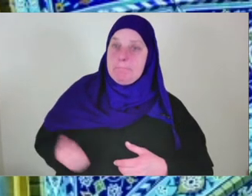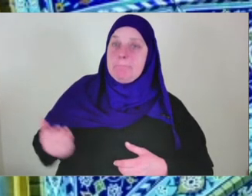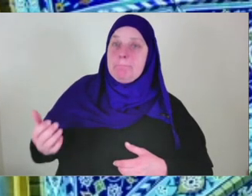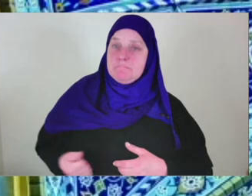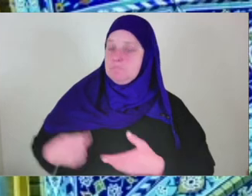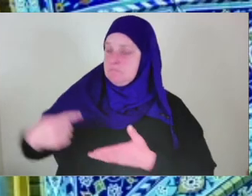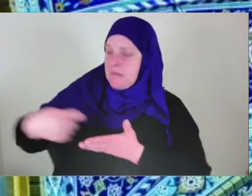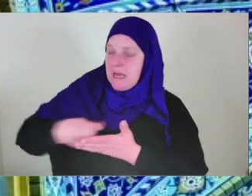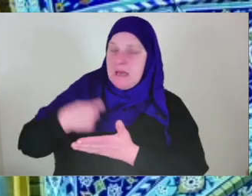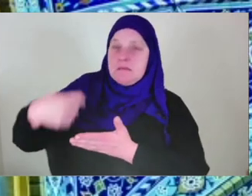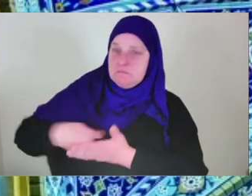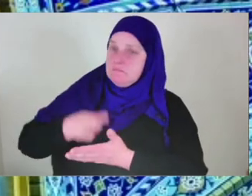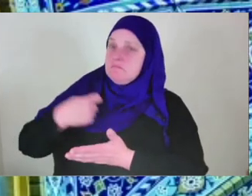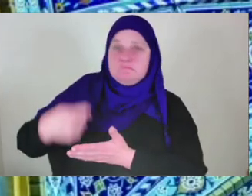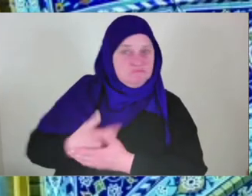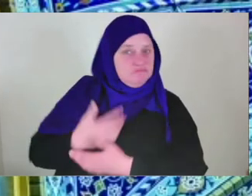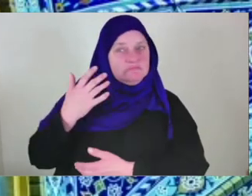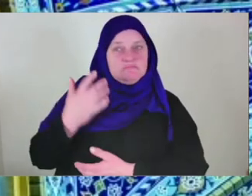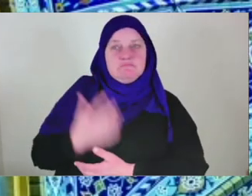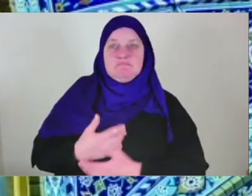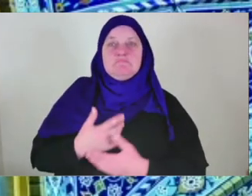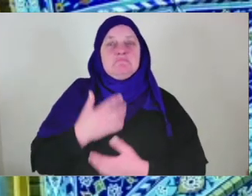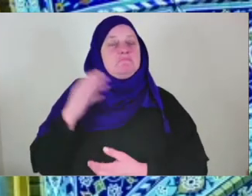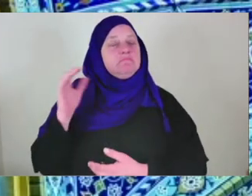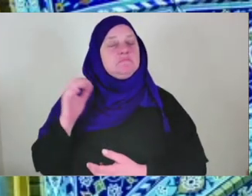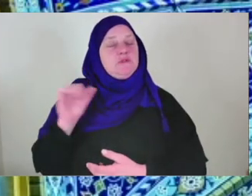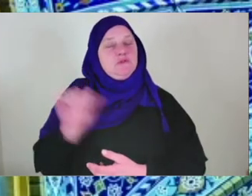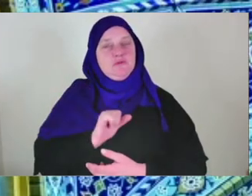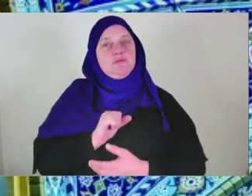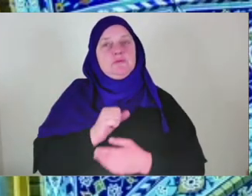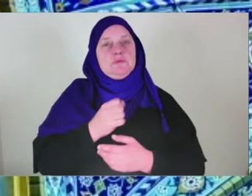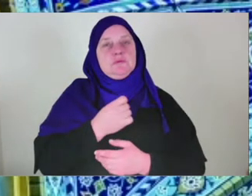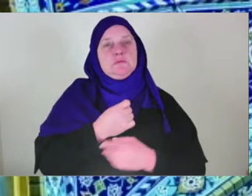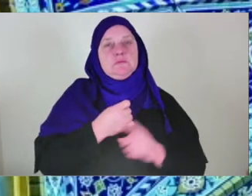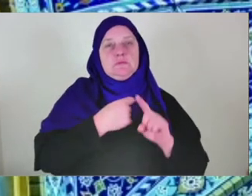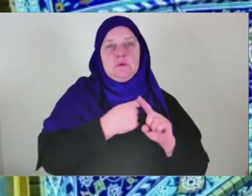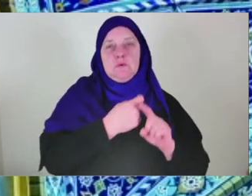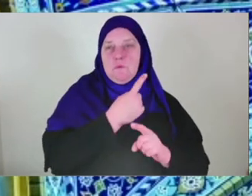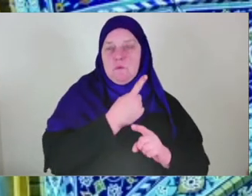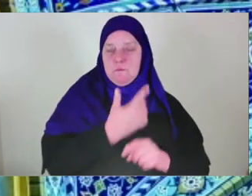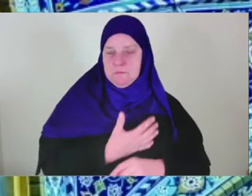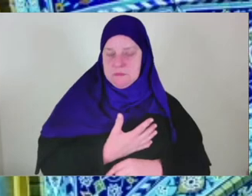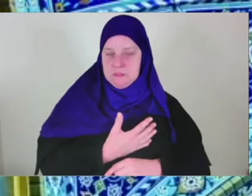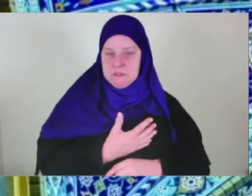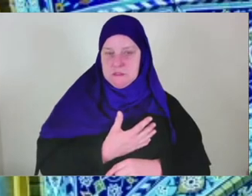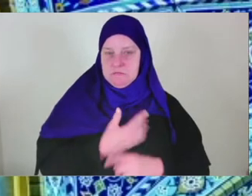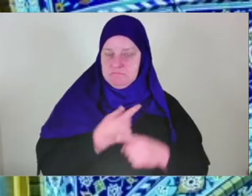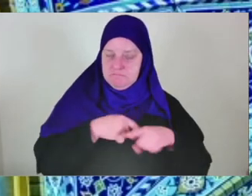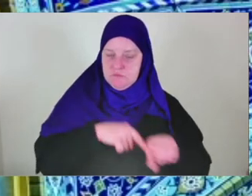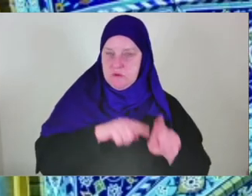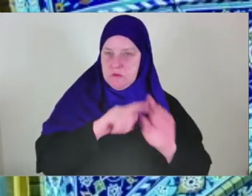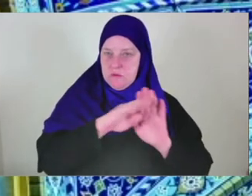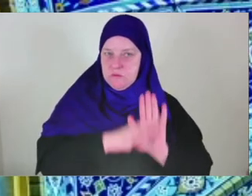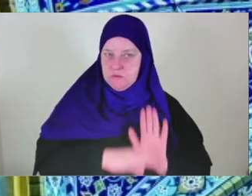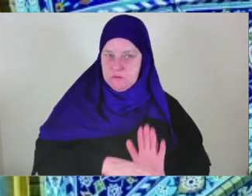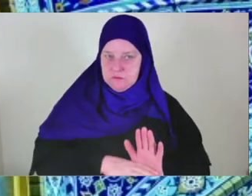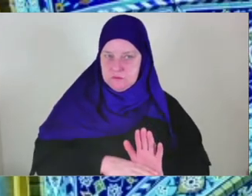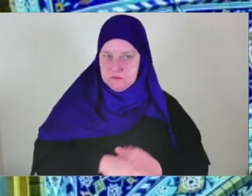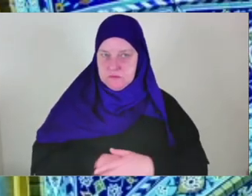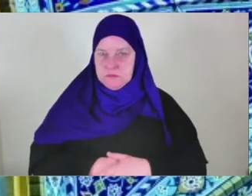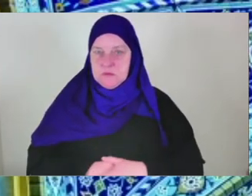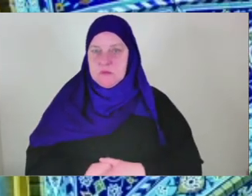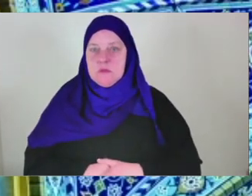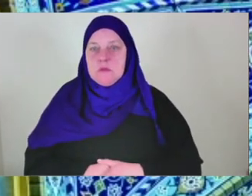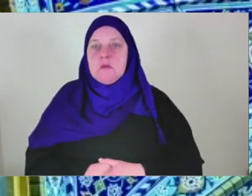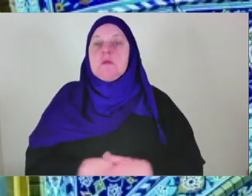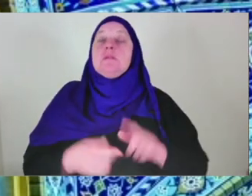the first income that I have that day, imagine, like, for example, today, 17th of June, was my first pay slip